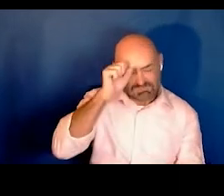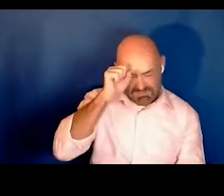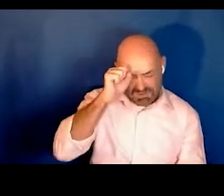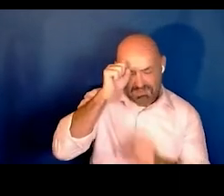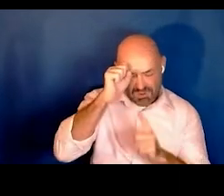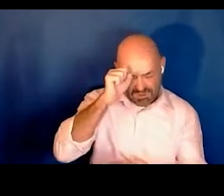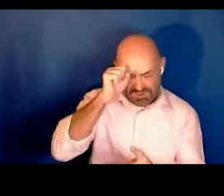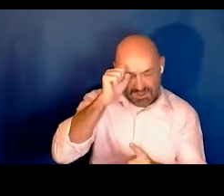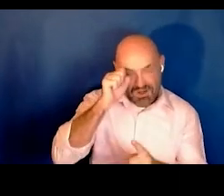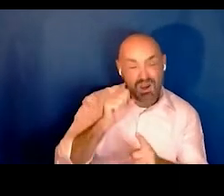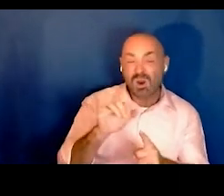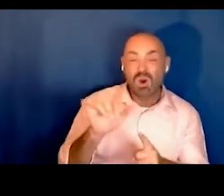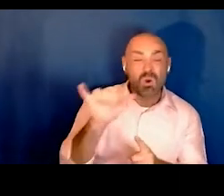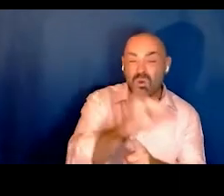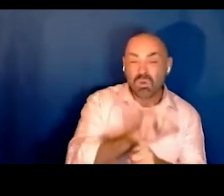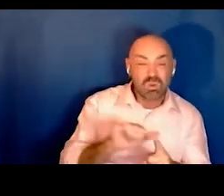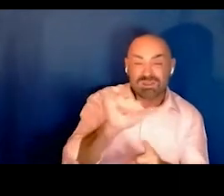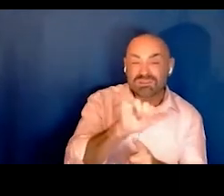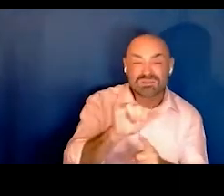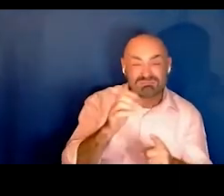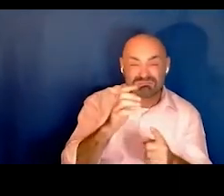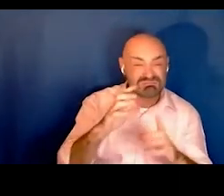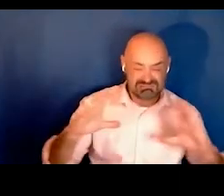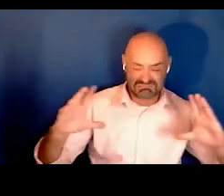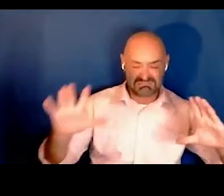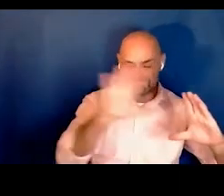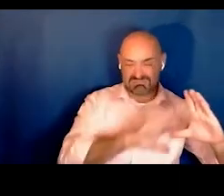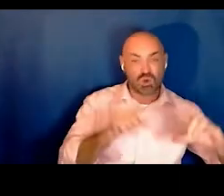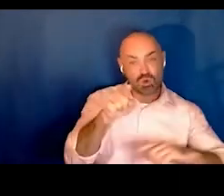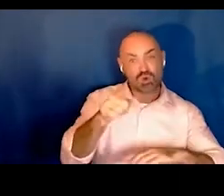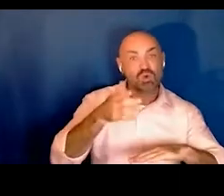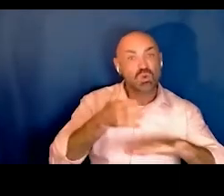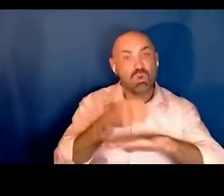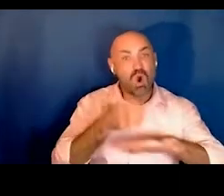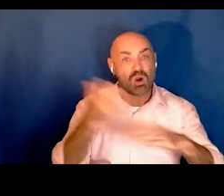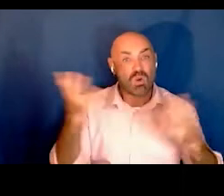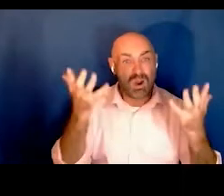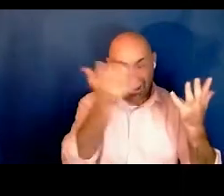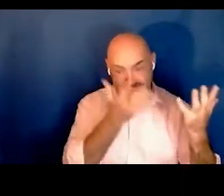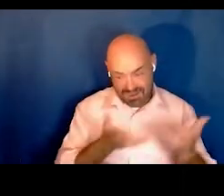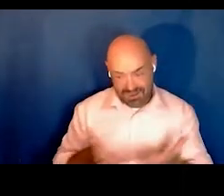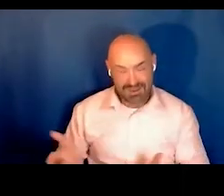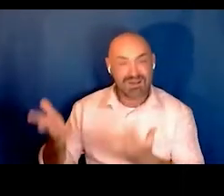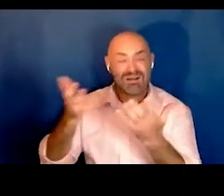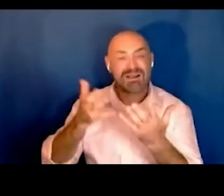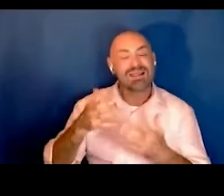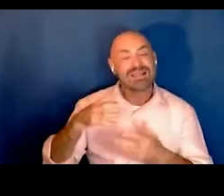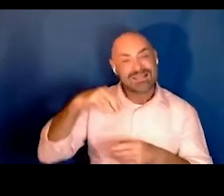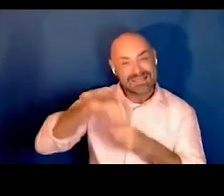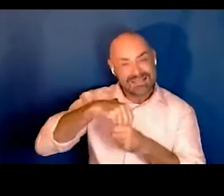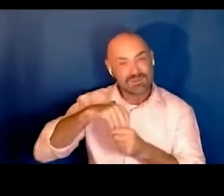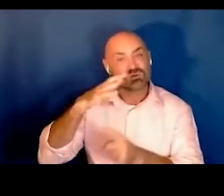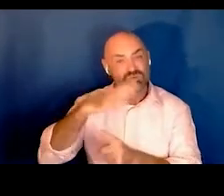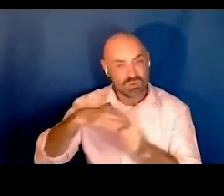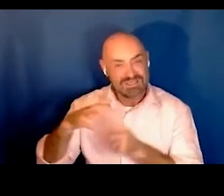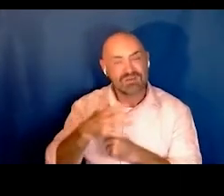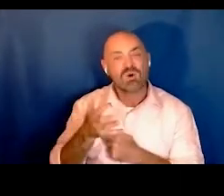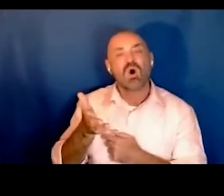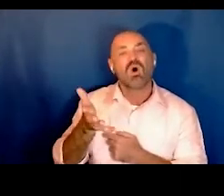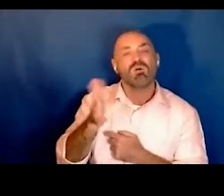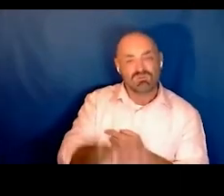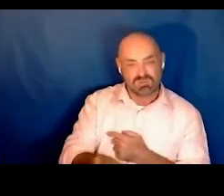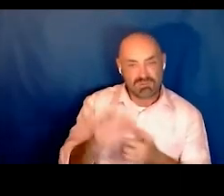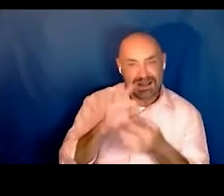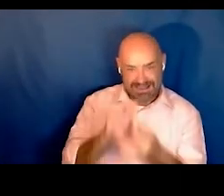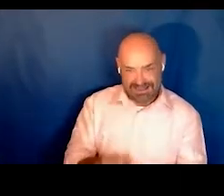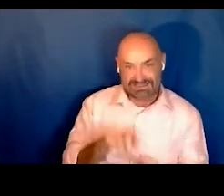whatever part of this system you're working in, all of these things that we're experiencing in society are fundamentally linked and